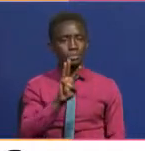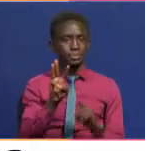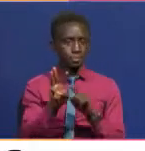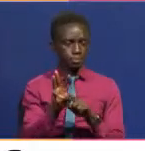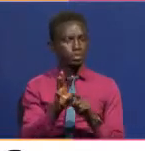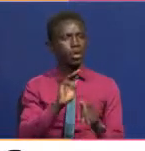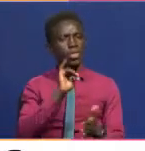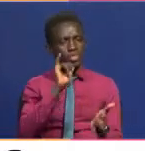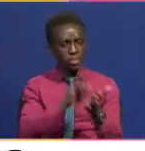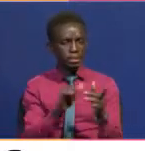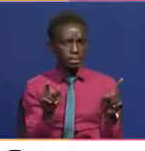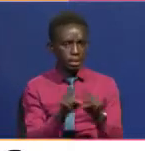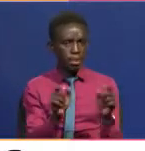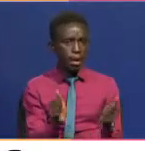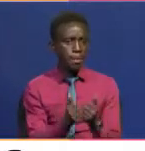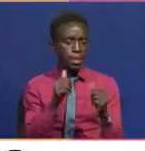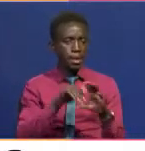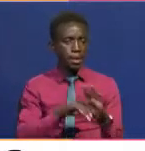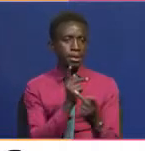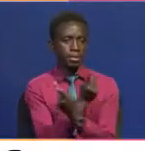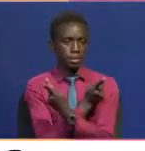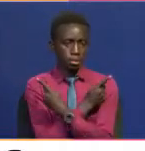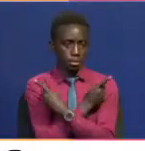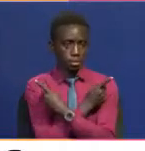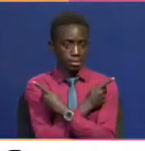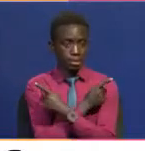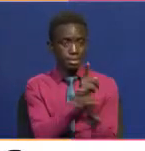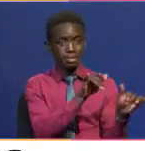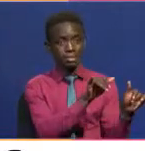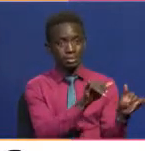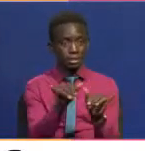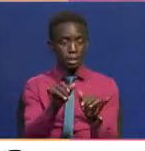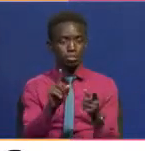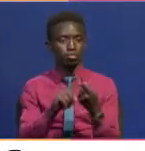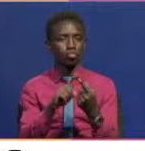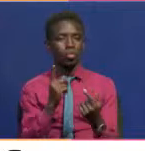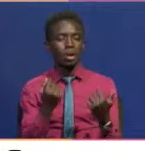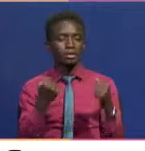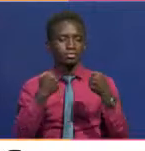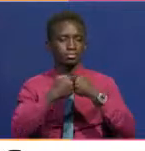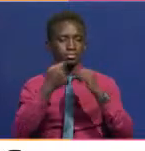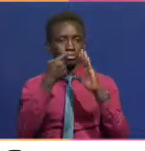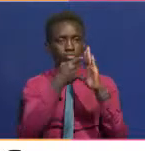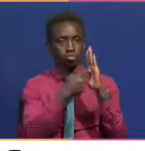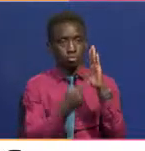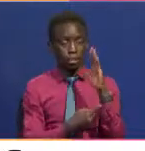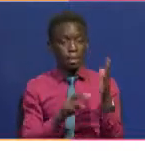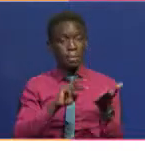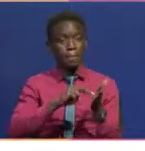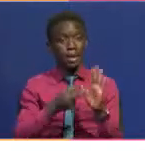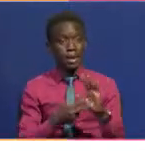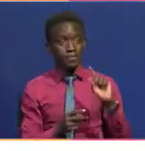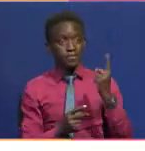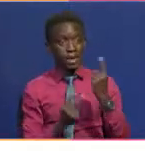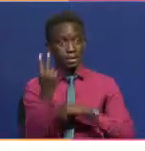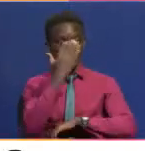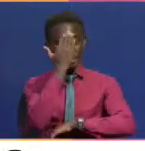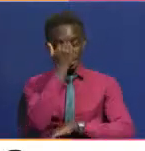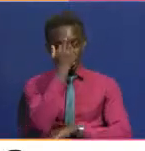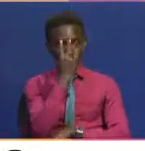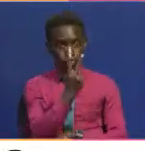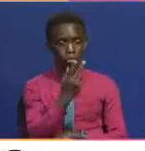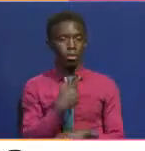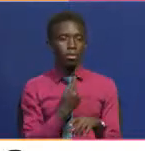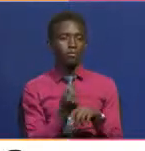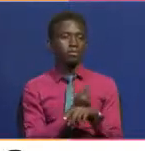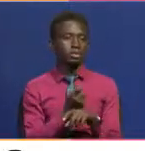at Kasarani? That will also be happening there. Parallel to the tournament? Yeah, so it's actually the first 2 days will be these trainings. There's